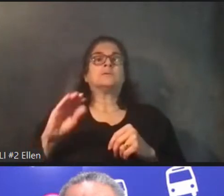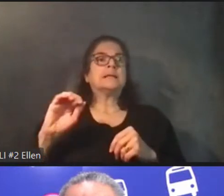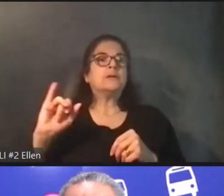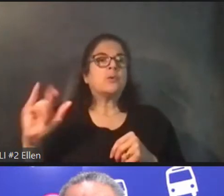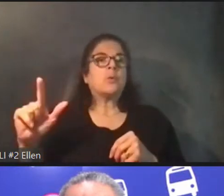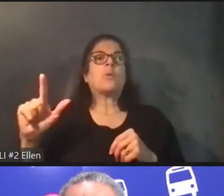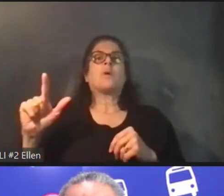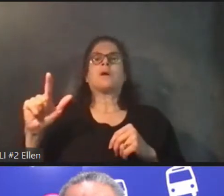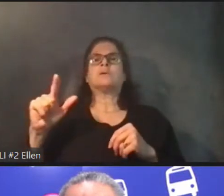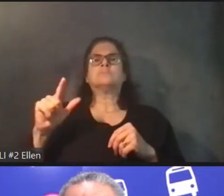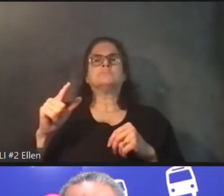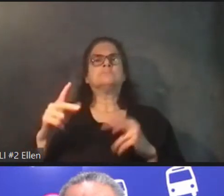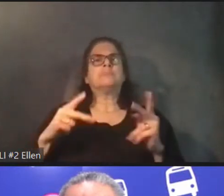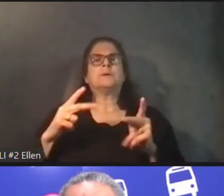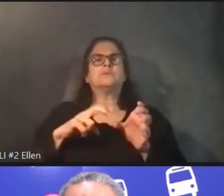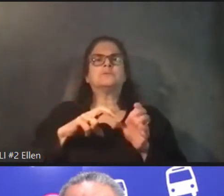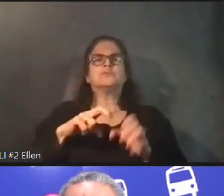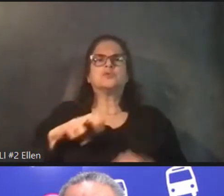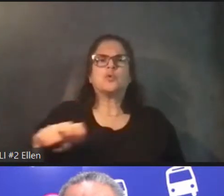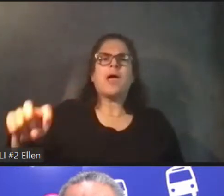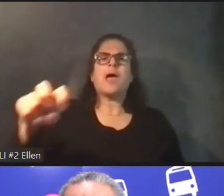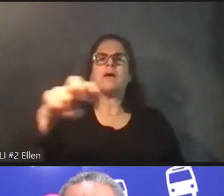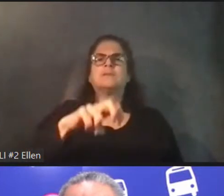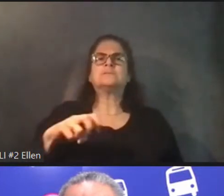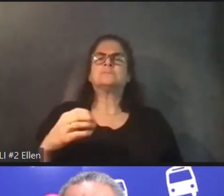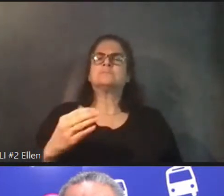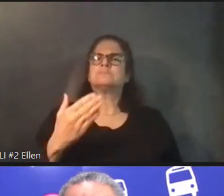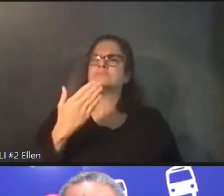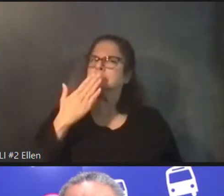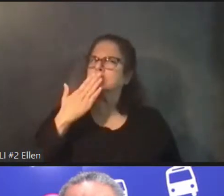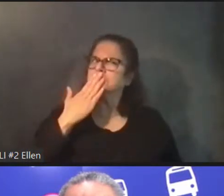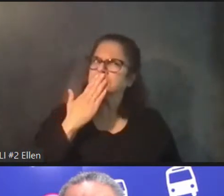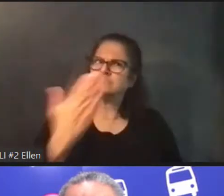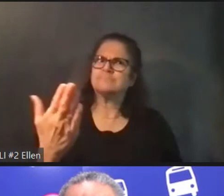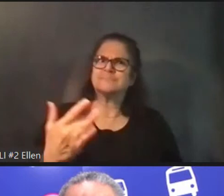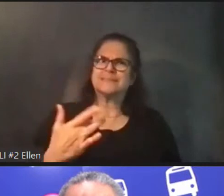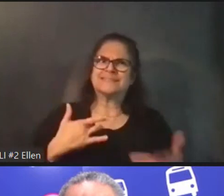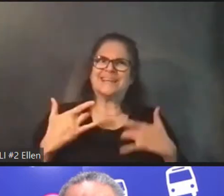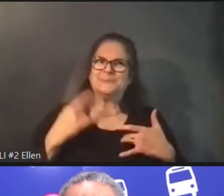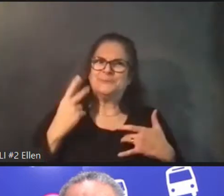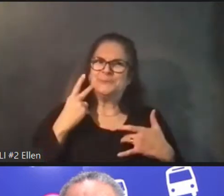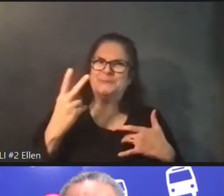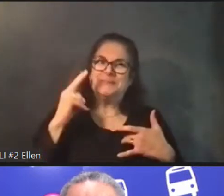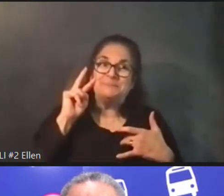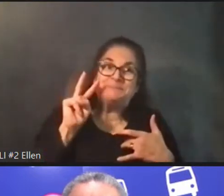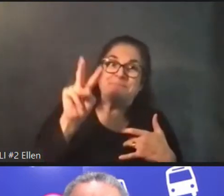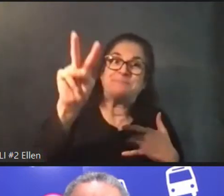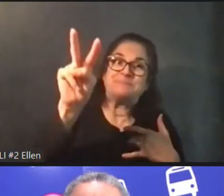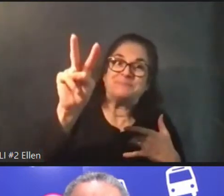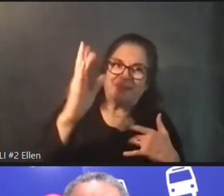the Chicago area. So thank you, and I'm excited to see what you do in the future.